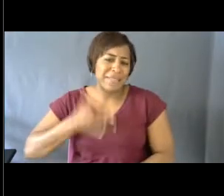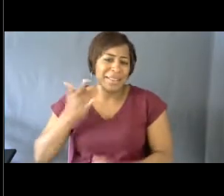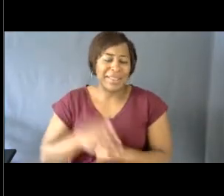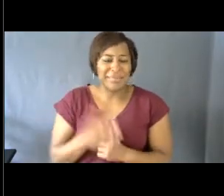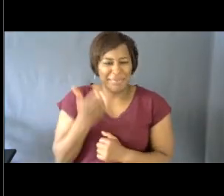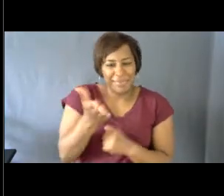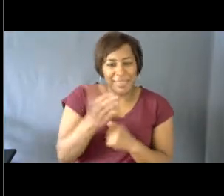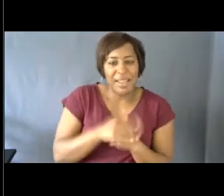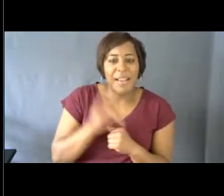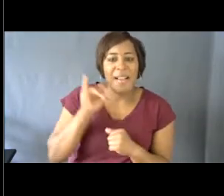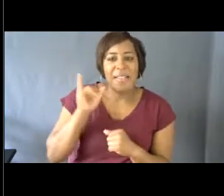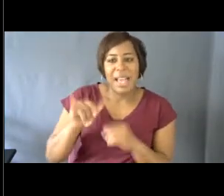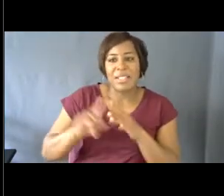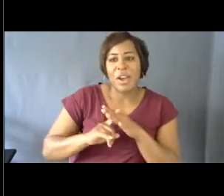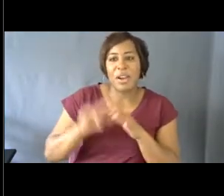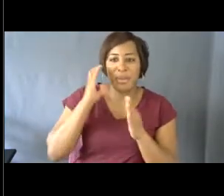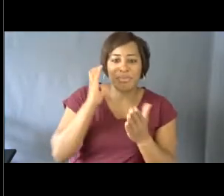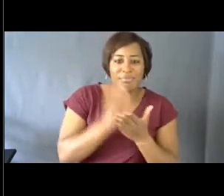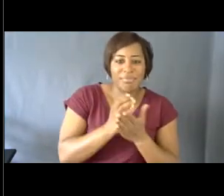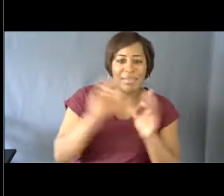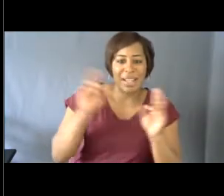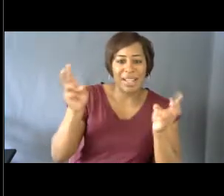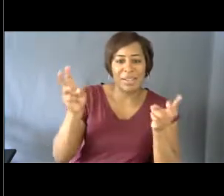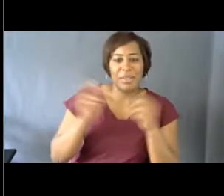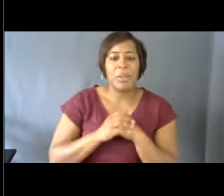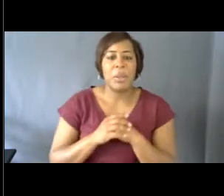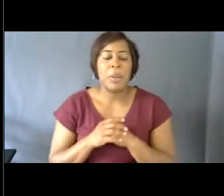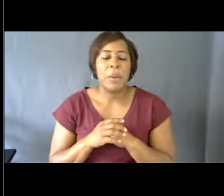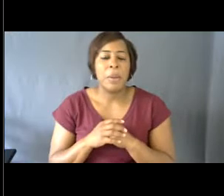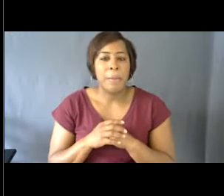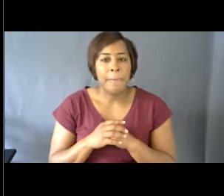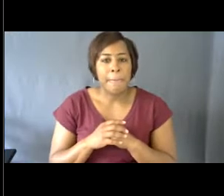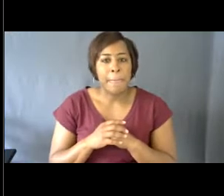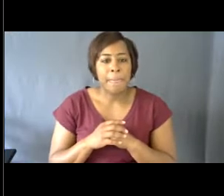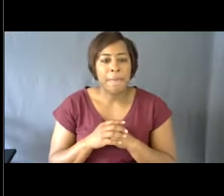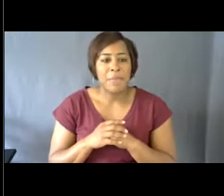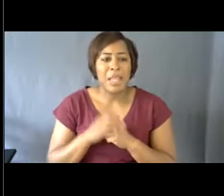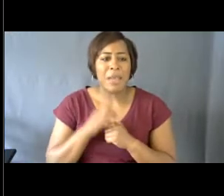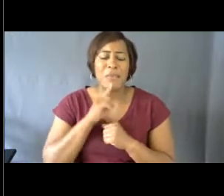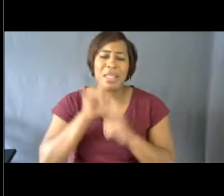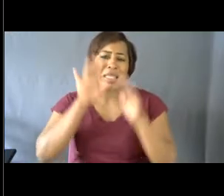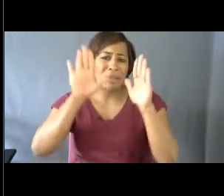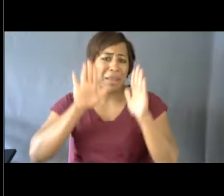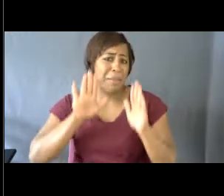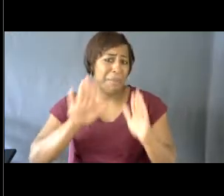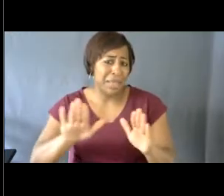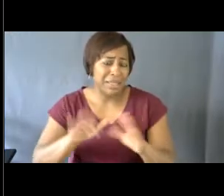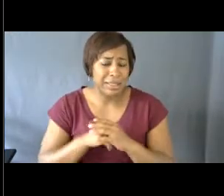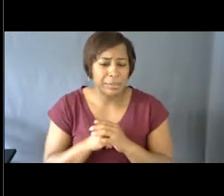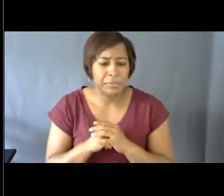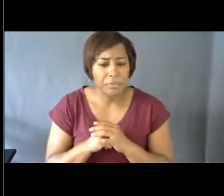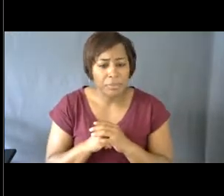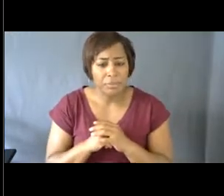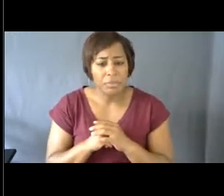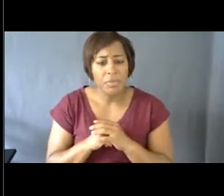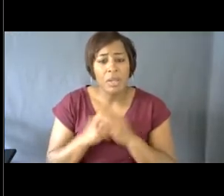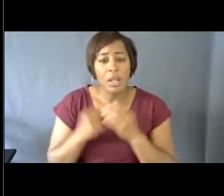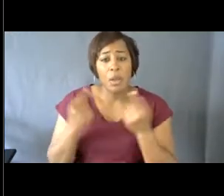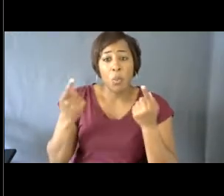our logo and our slogan. And it's been amazing because even from there, once Sea of Flash Dash